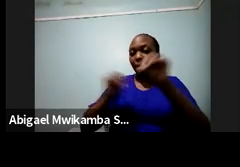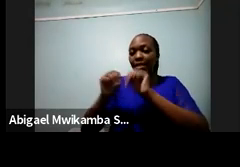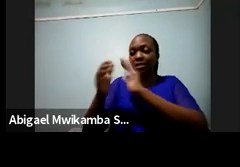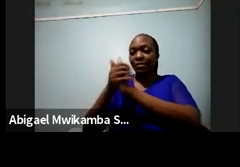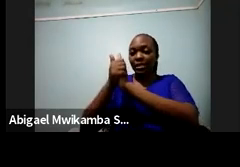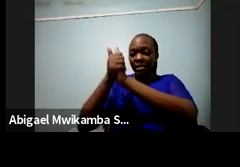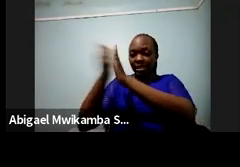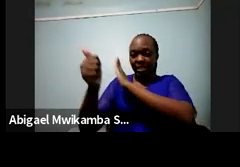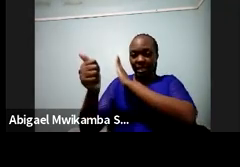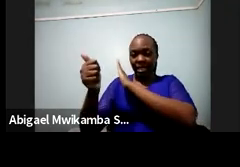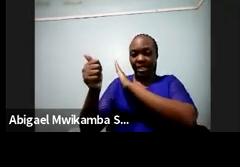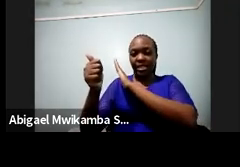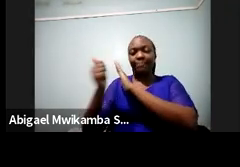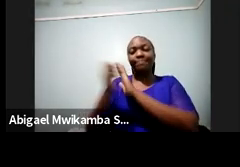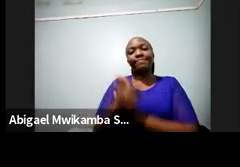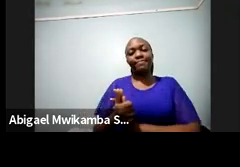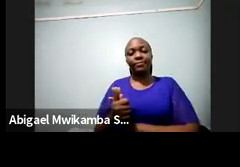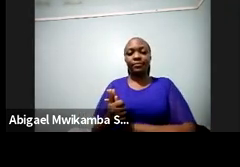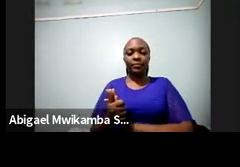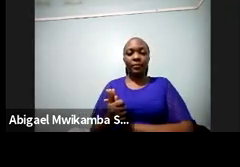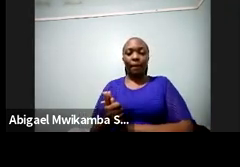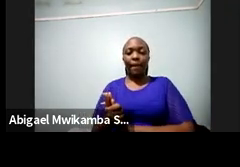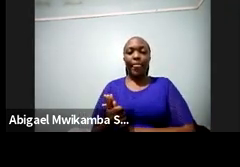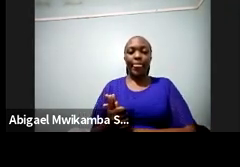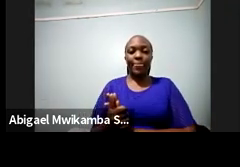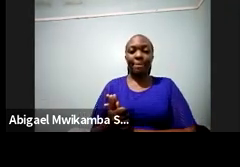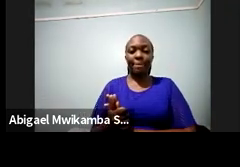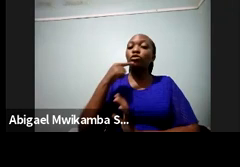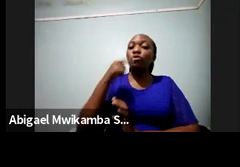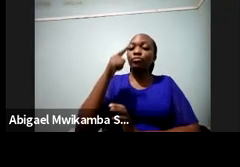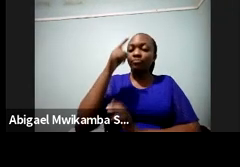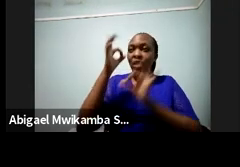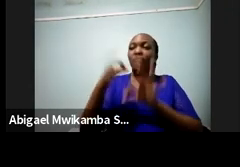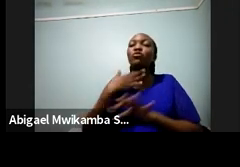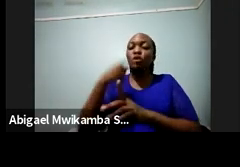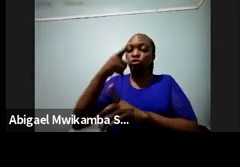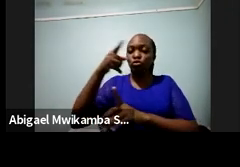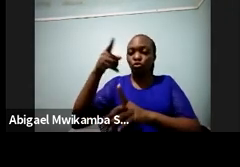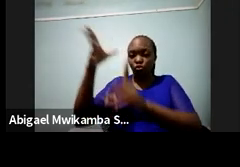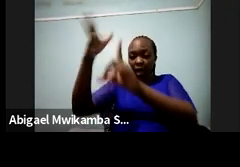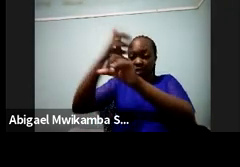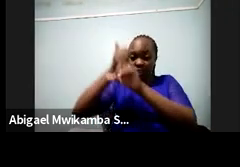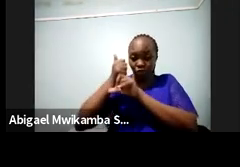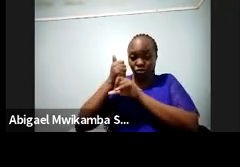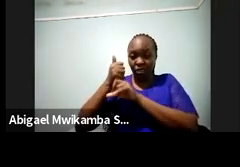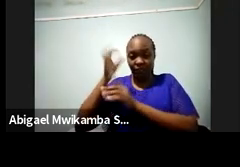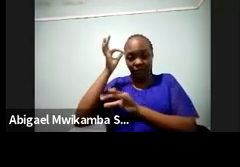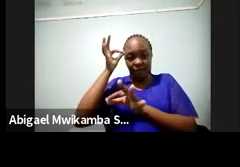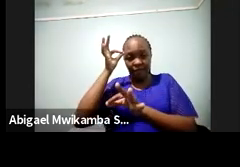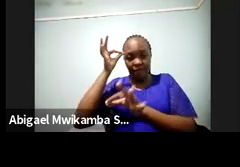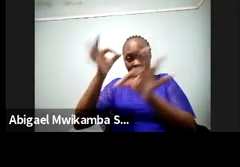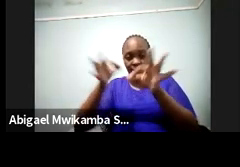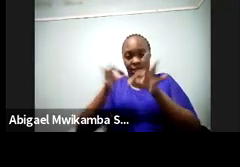financial management can help you avoid making poor financial decisions. Again, the other word you need to underline is